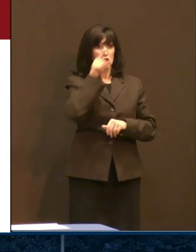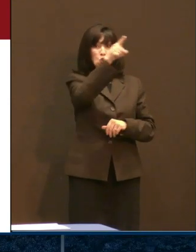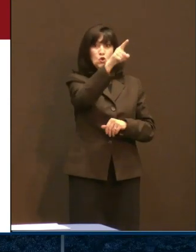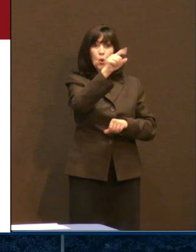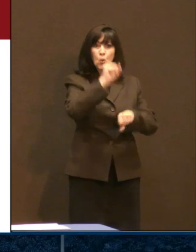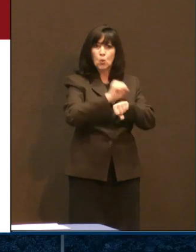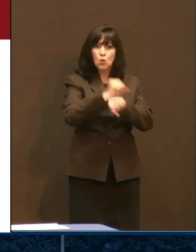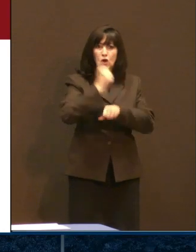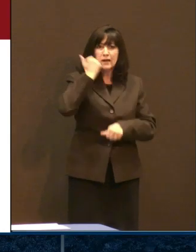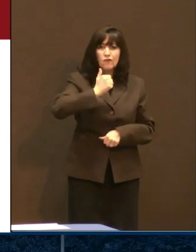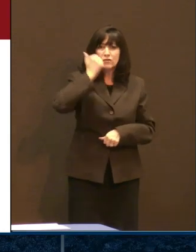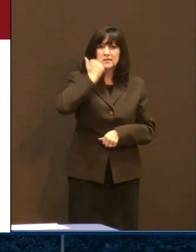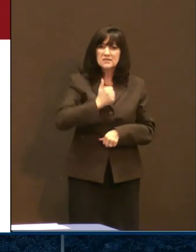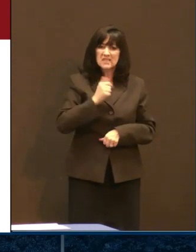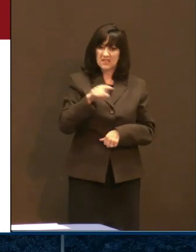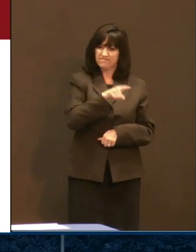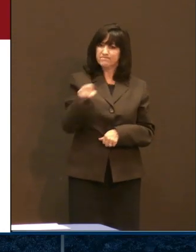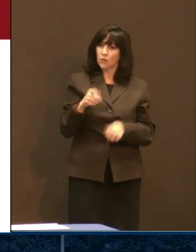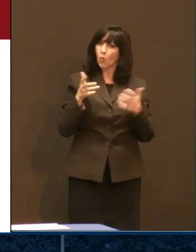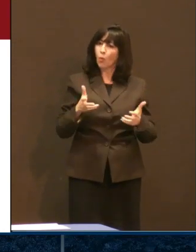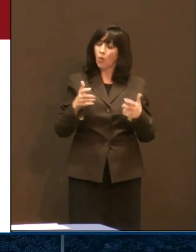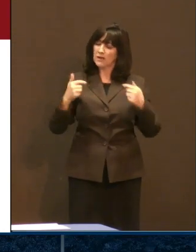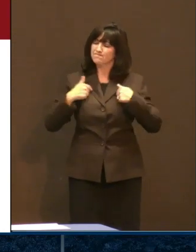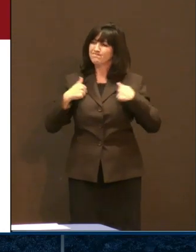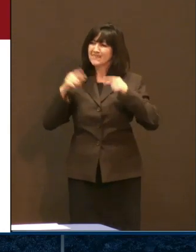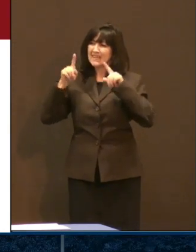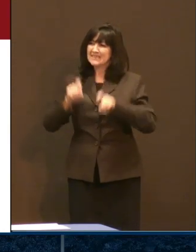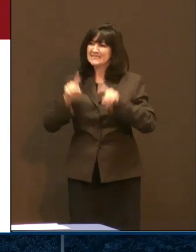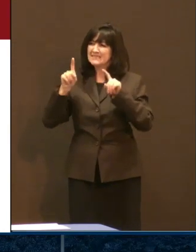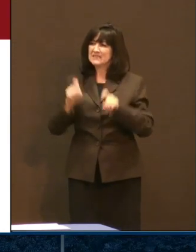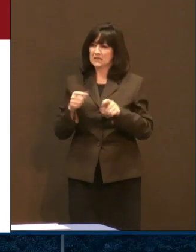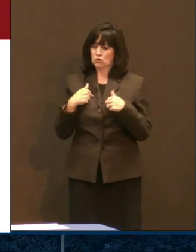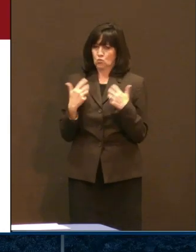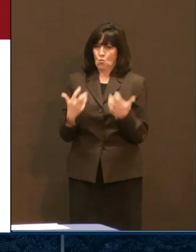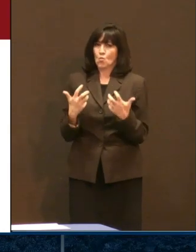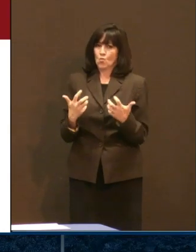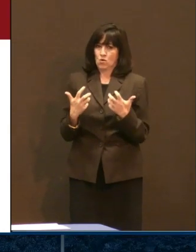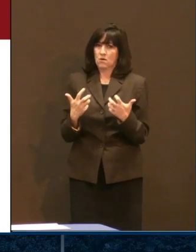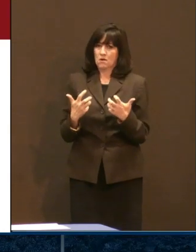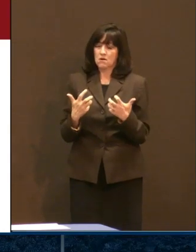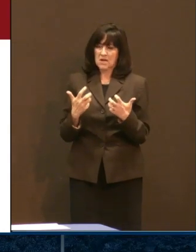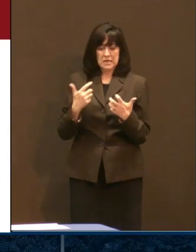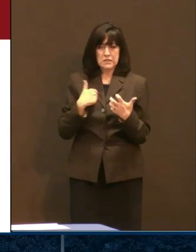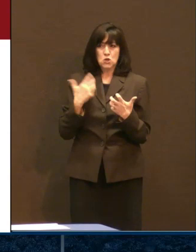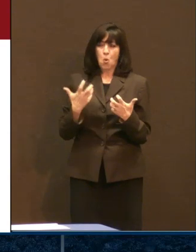go forward and ramp up our testing, but more people are going to be tested in the